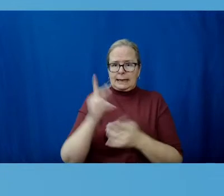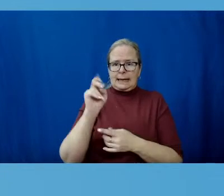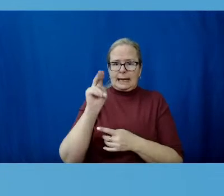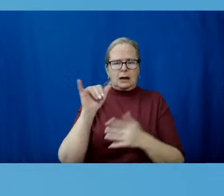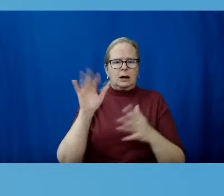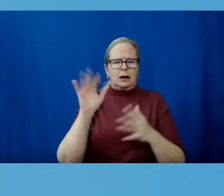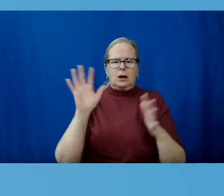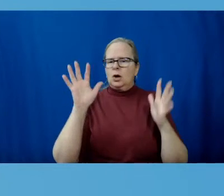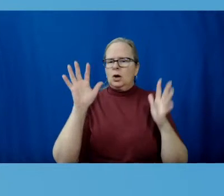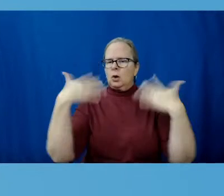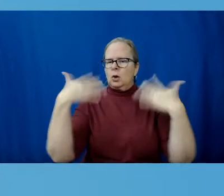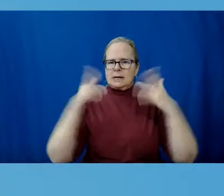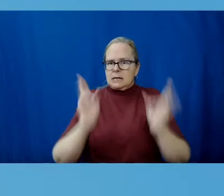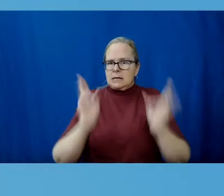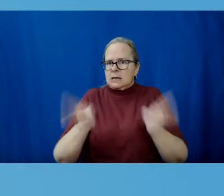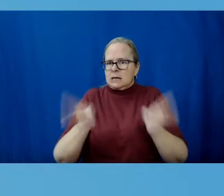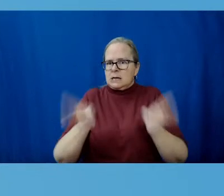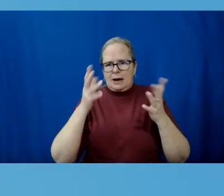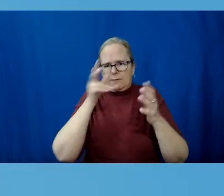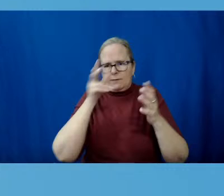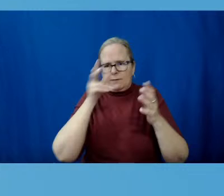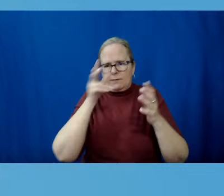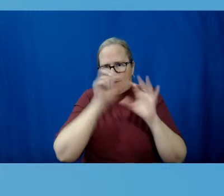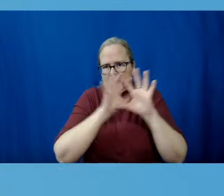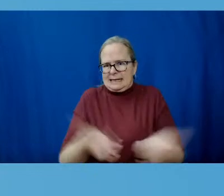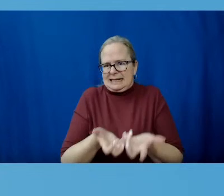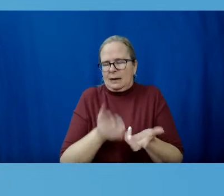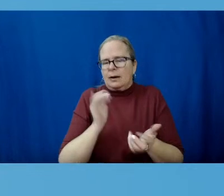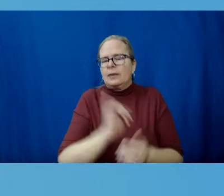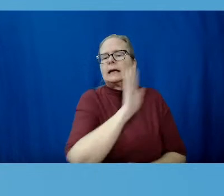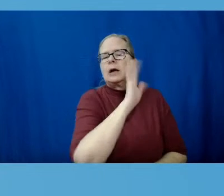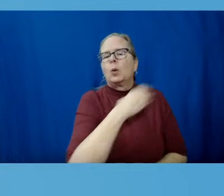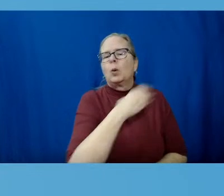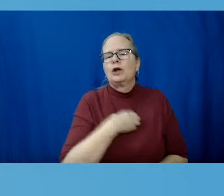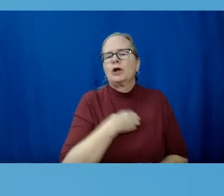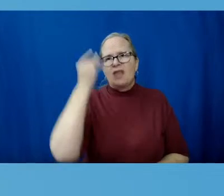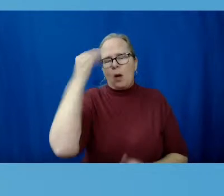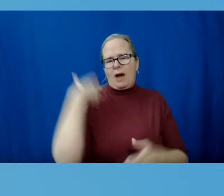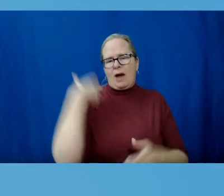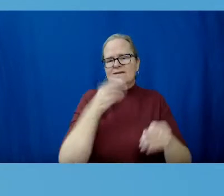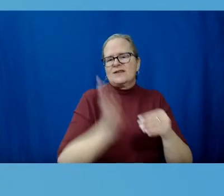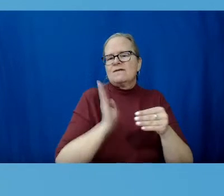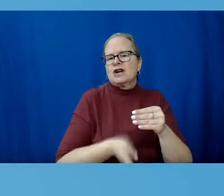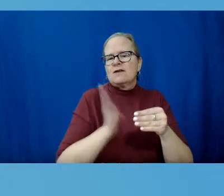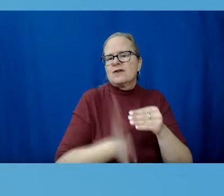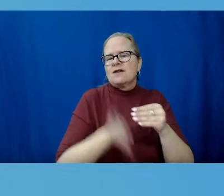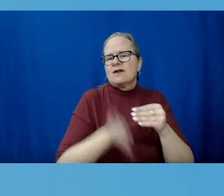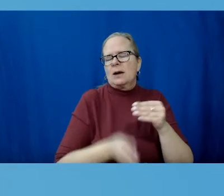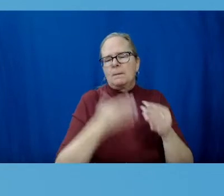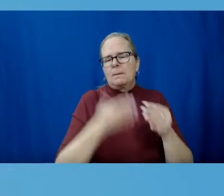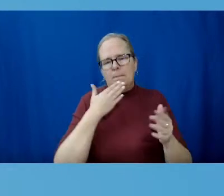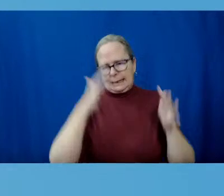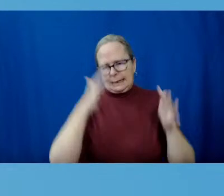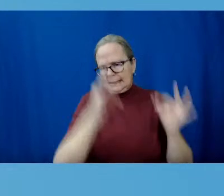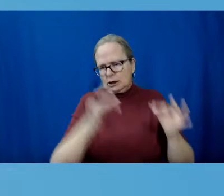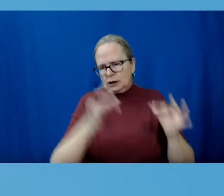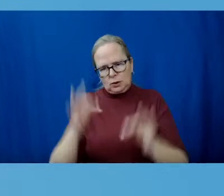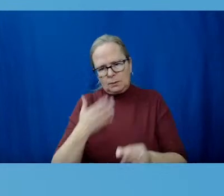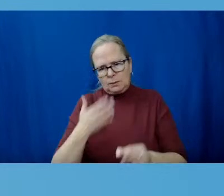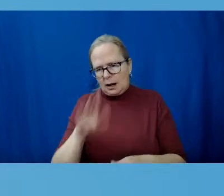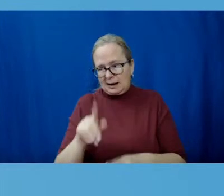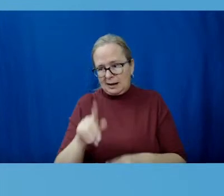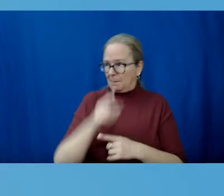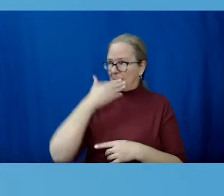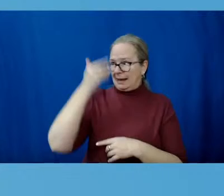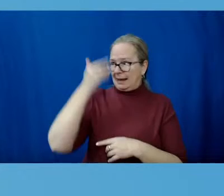ever. So viewed it through a public health lens, his responses don't seem logical at all. Played through his